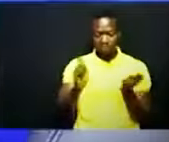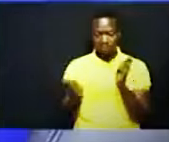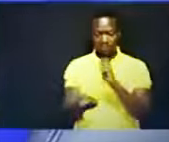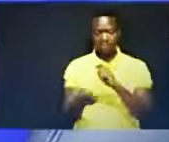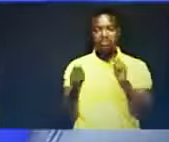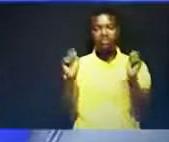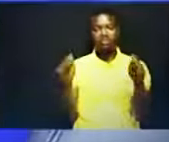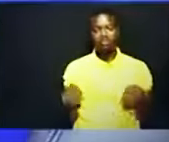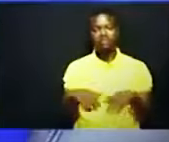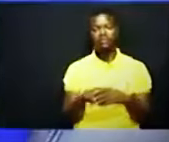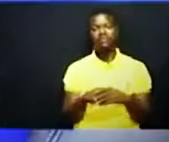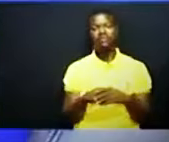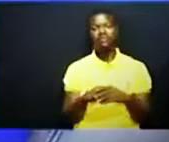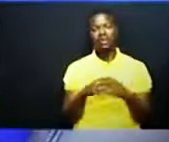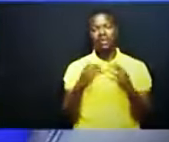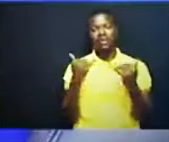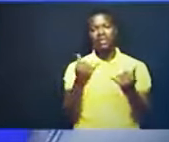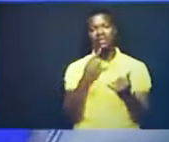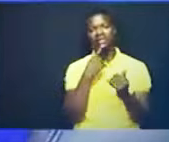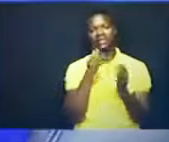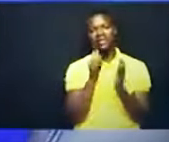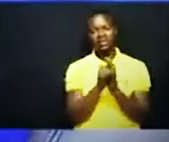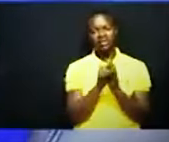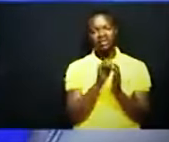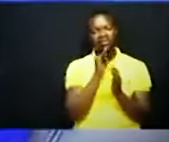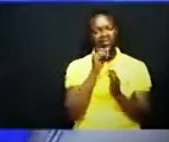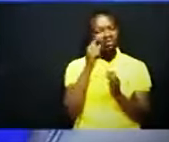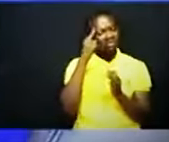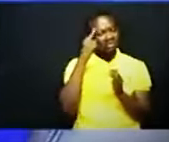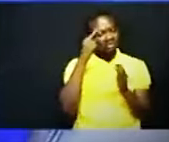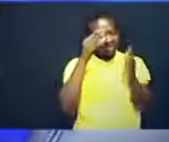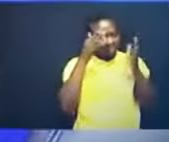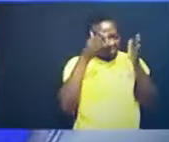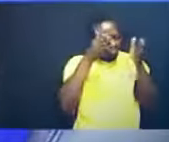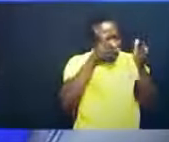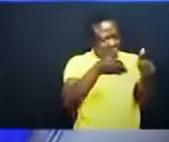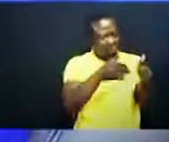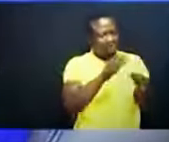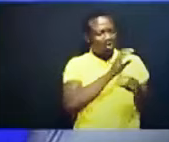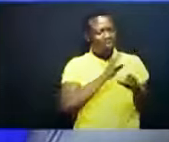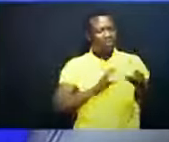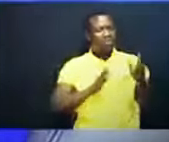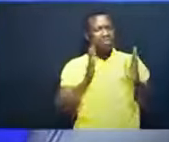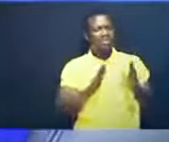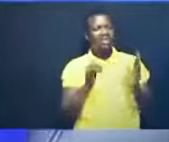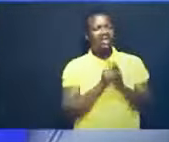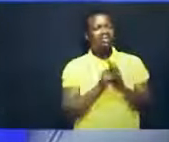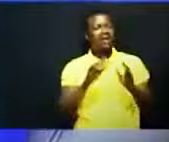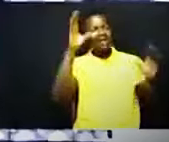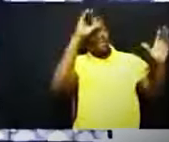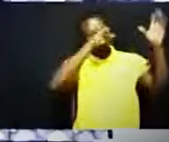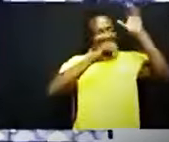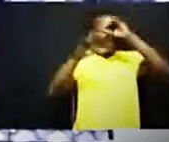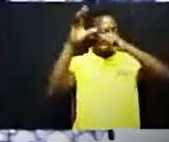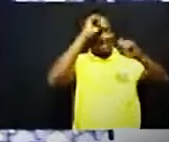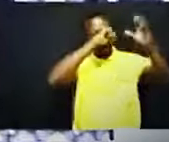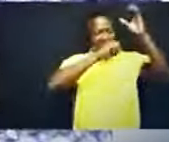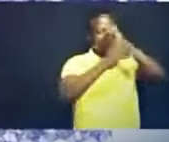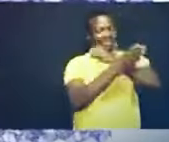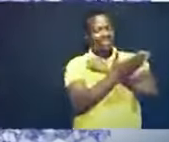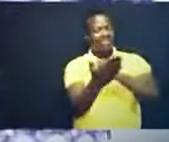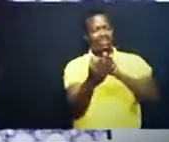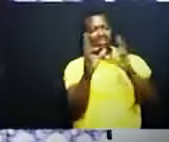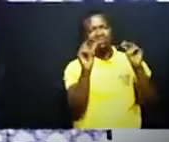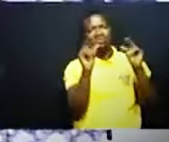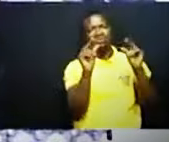bia ye wo mu. We have said that we don't have to reduce Christianity to superstition and calendar. Ye di kan ka se Christosom ense se ye